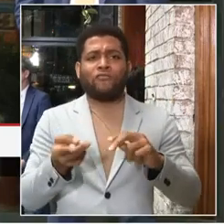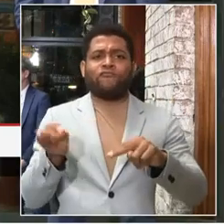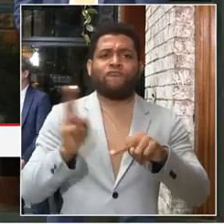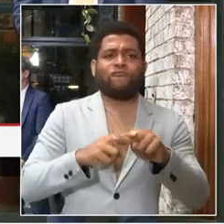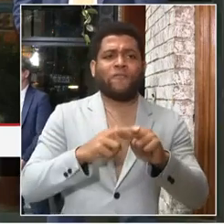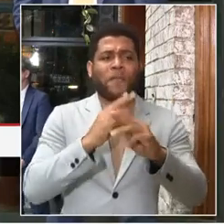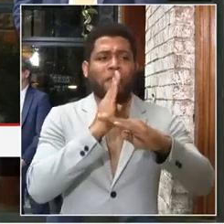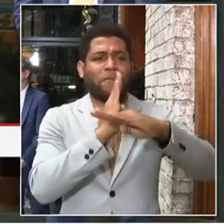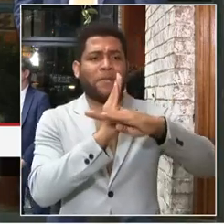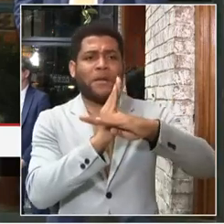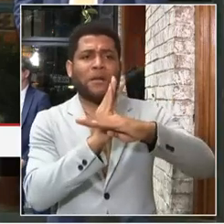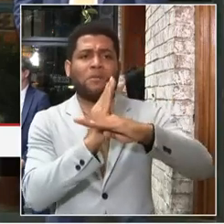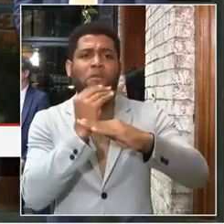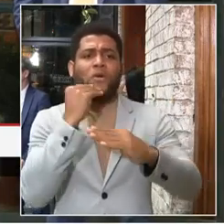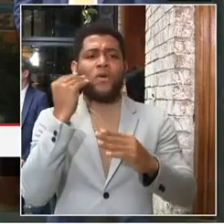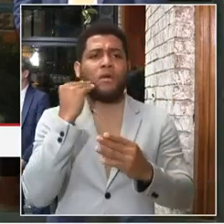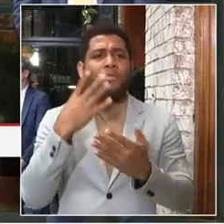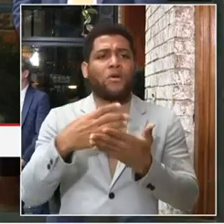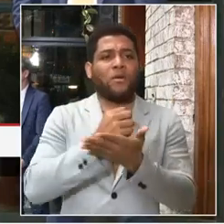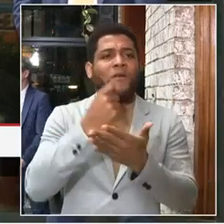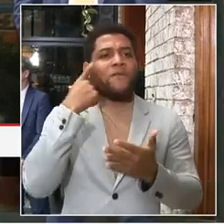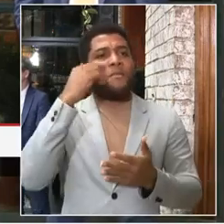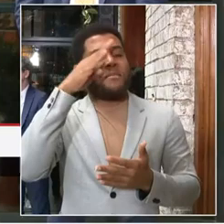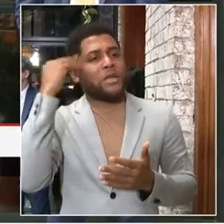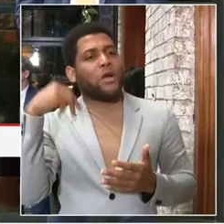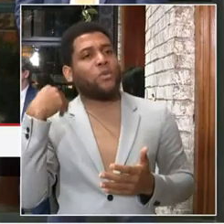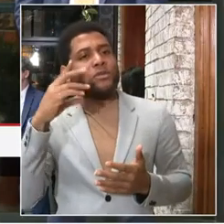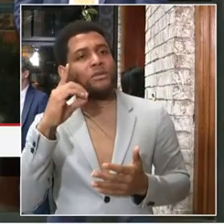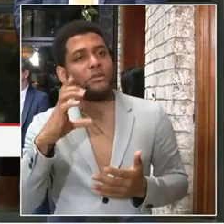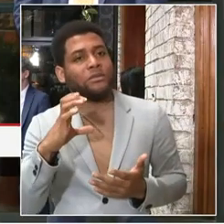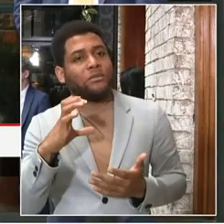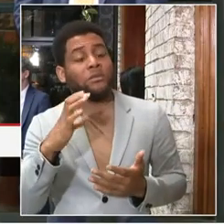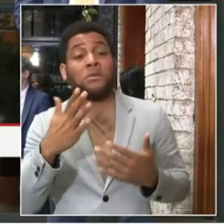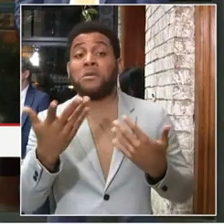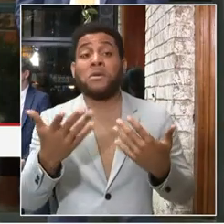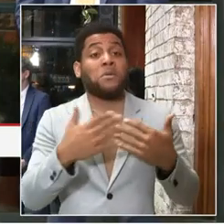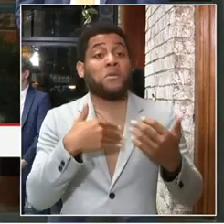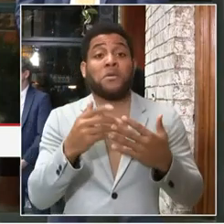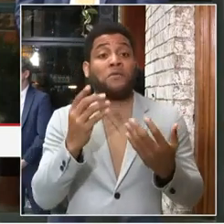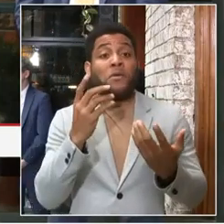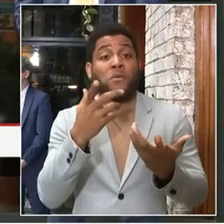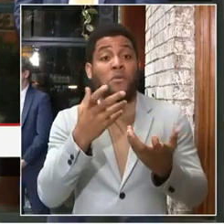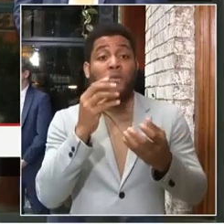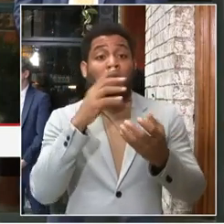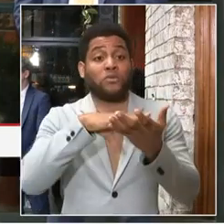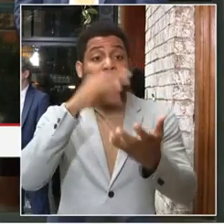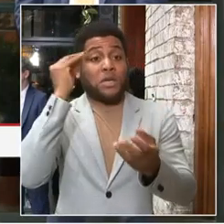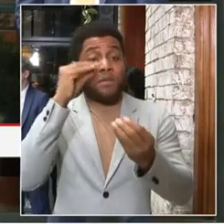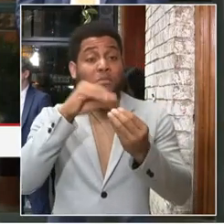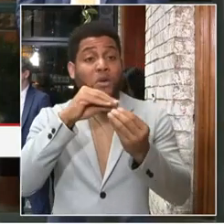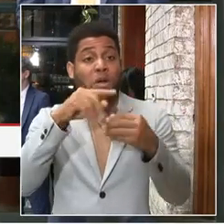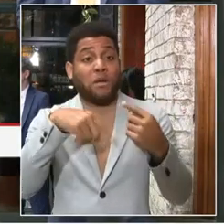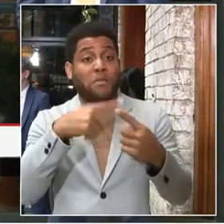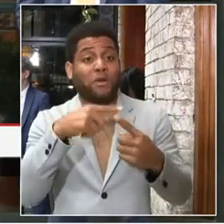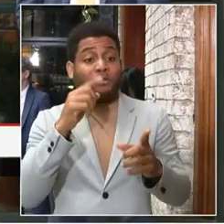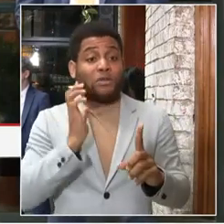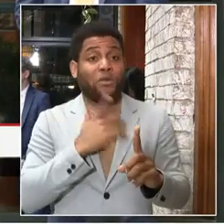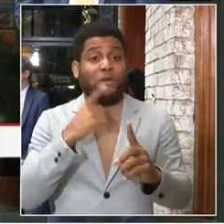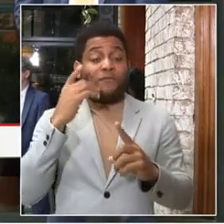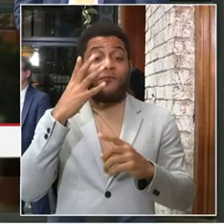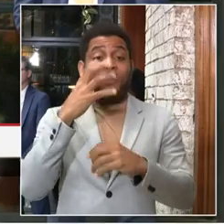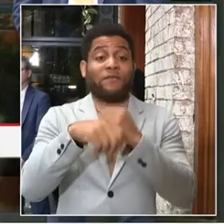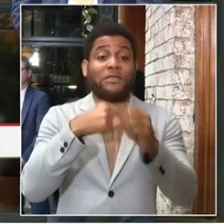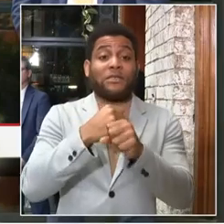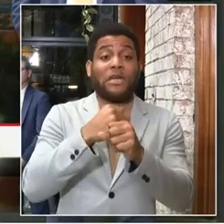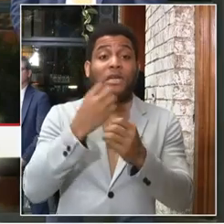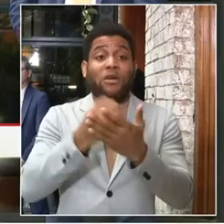Washingtonians. So anything more that you want to learn about our approach is in the 5-year economic development